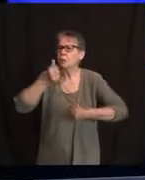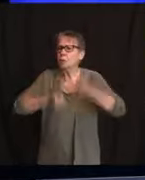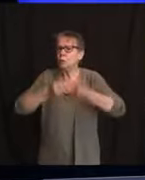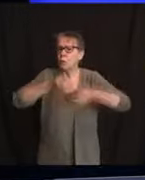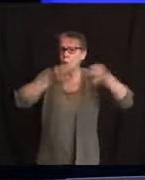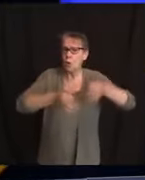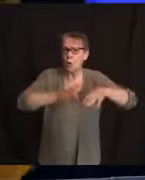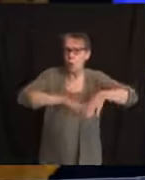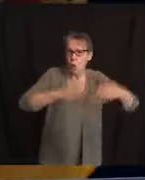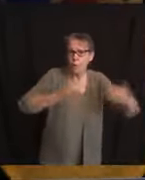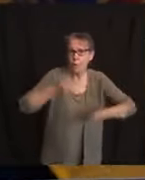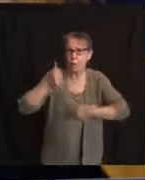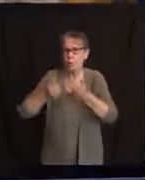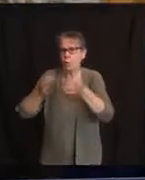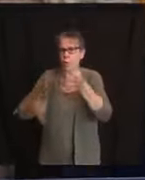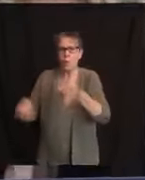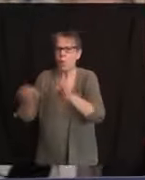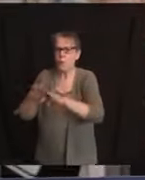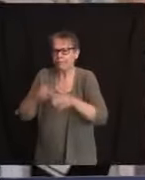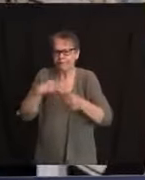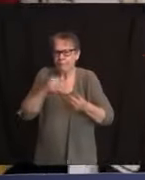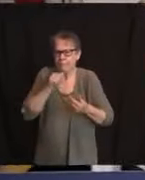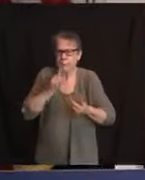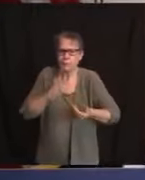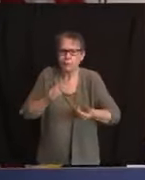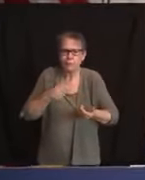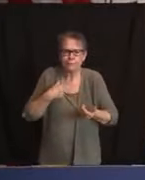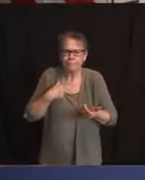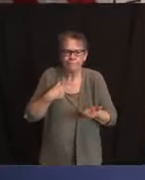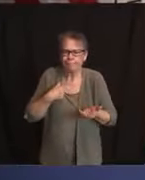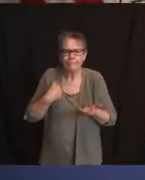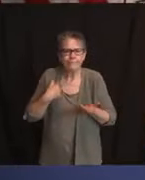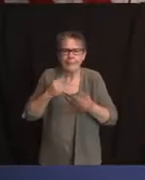come back to Elise with an answer on that? Thank you very much. Sir, good afternoon.